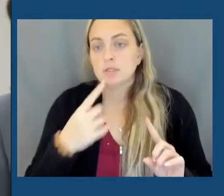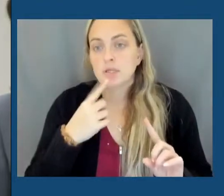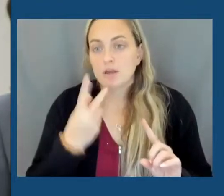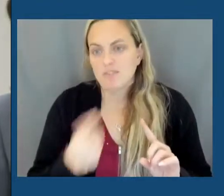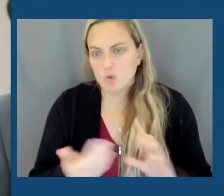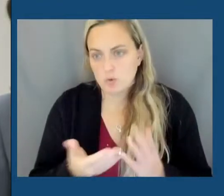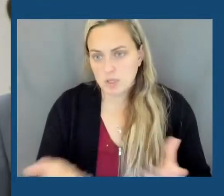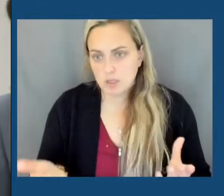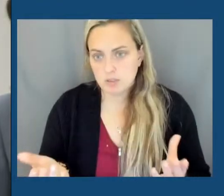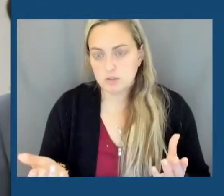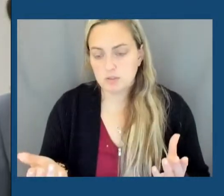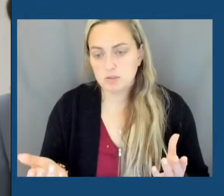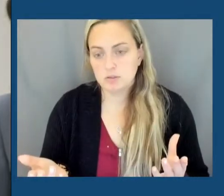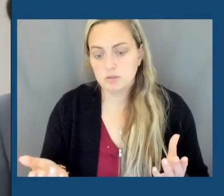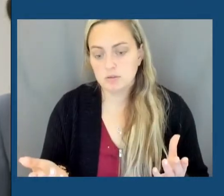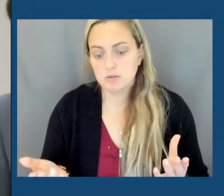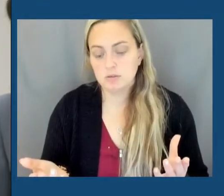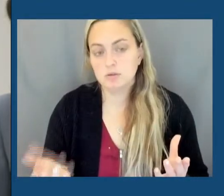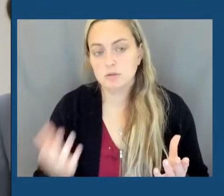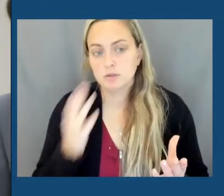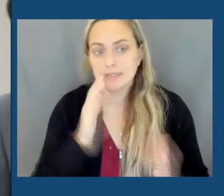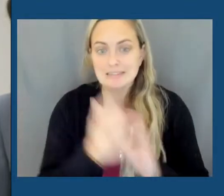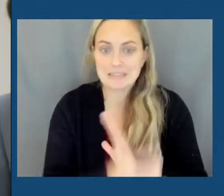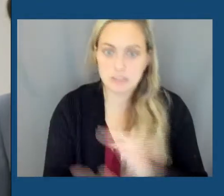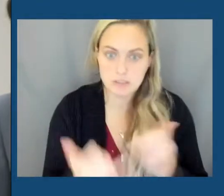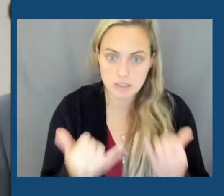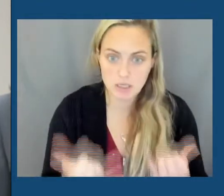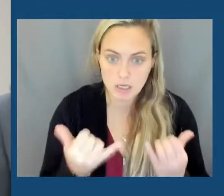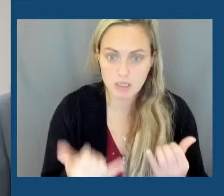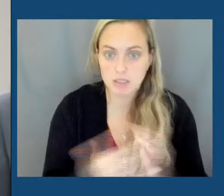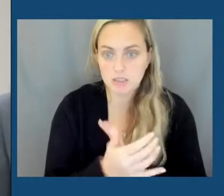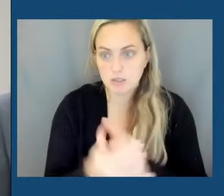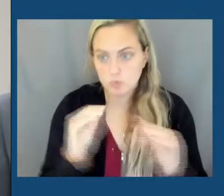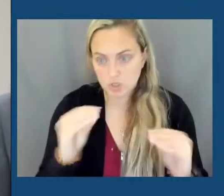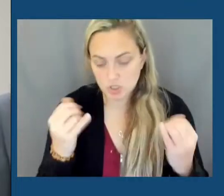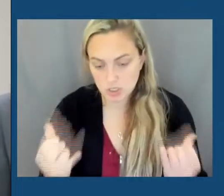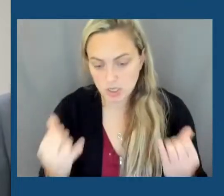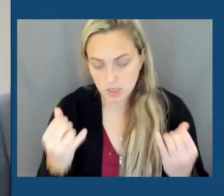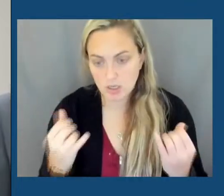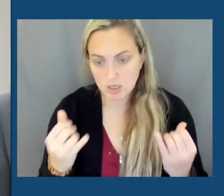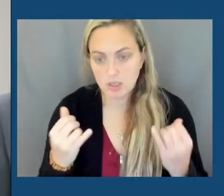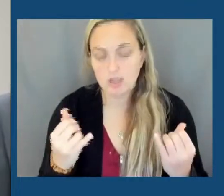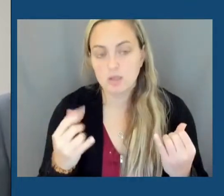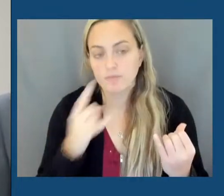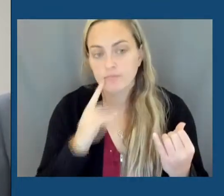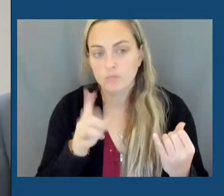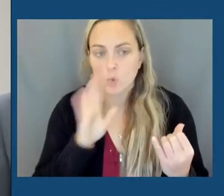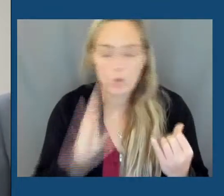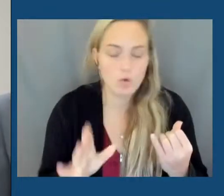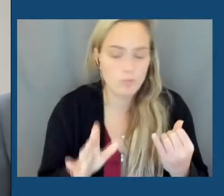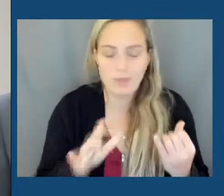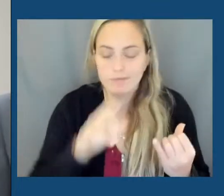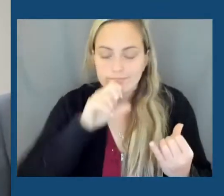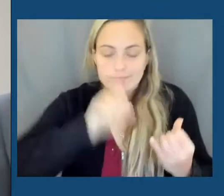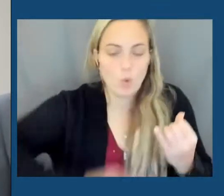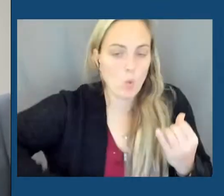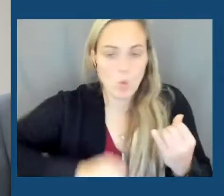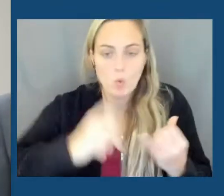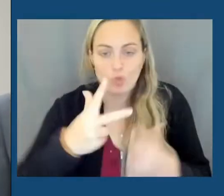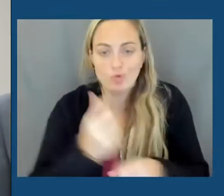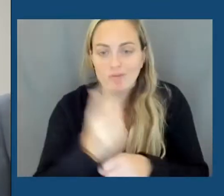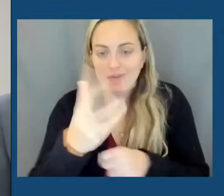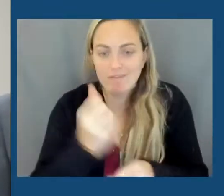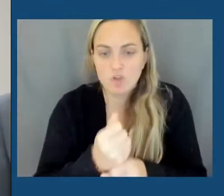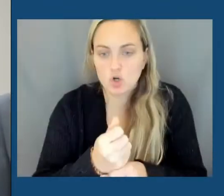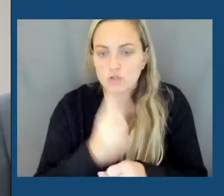and you said a very important word, skills today. The skills that we're teaching today likely are going to be outdated in 3 to 5 years.